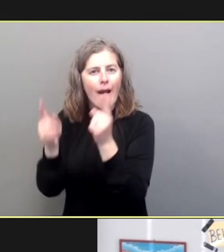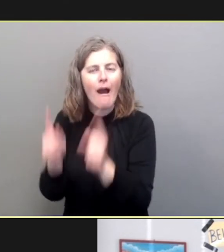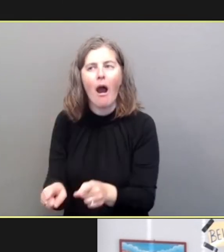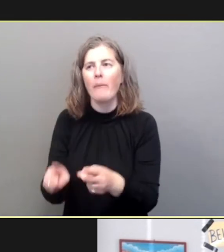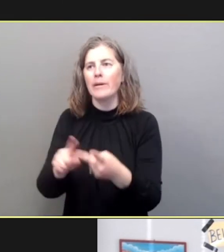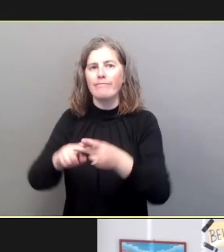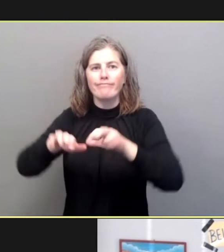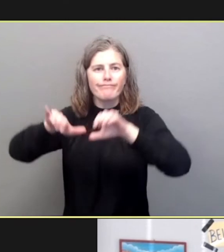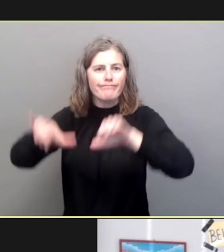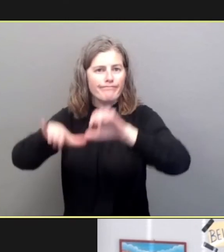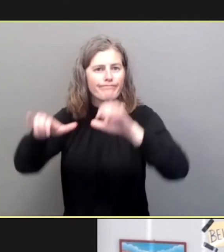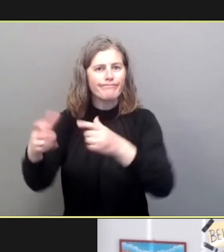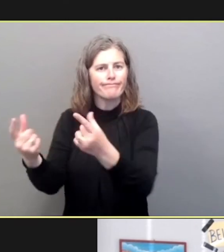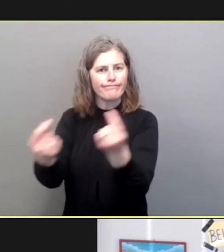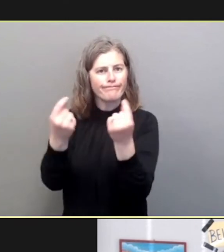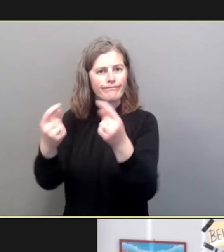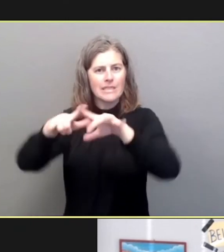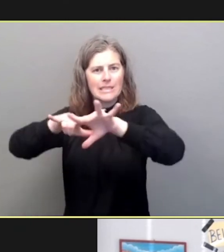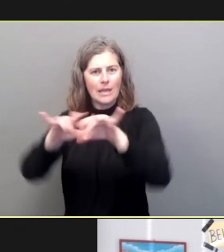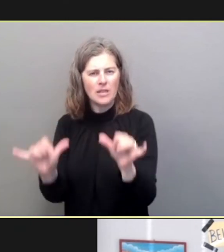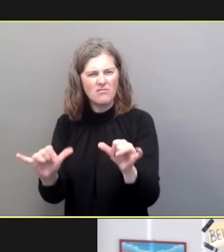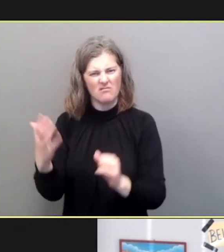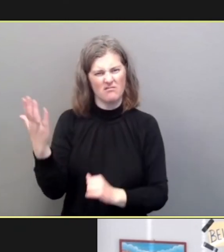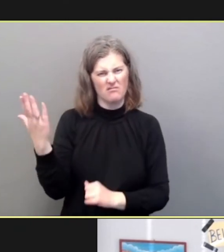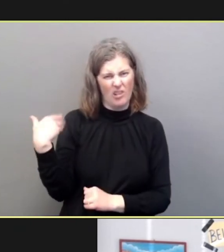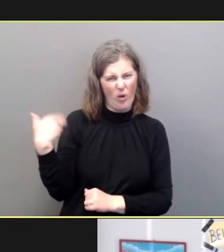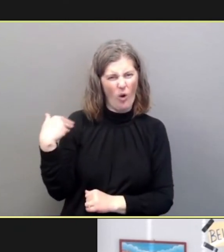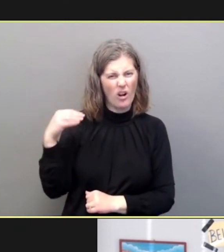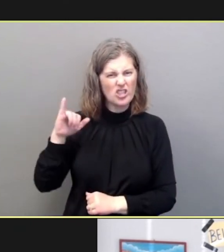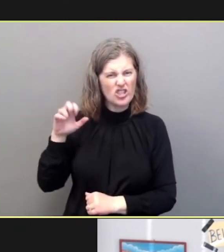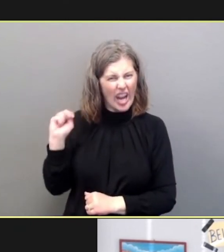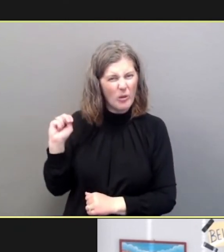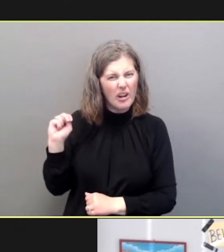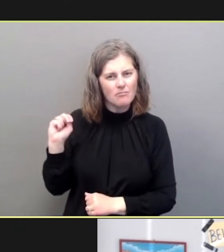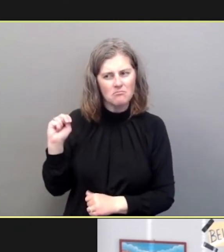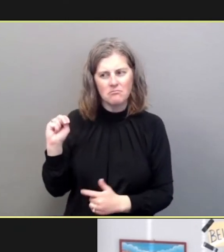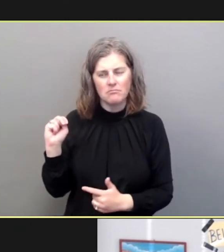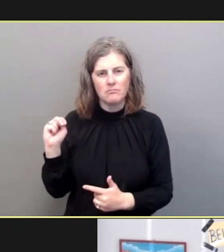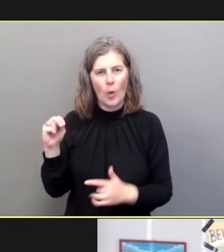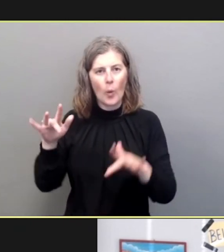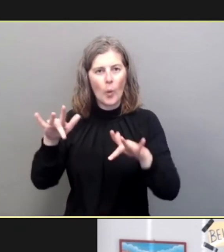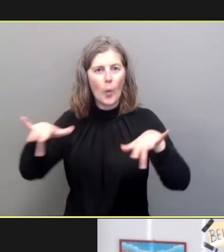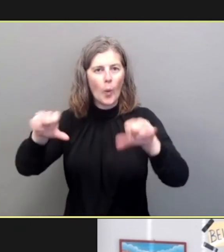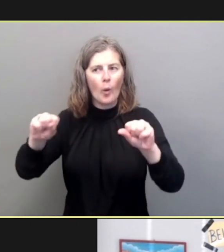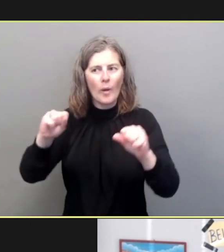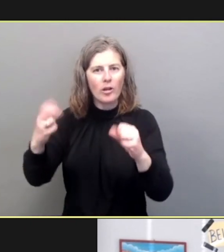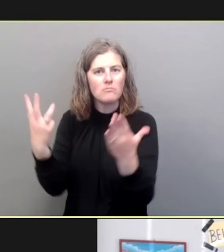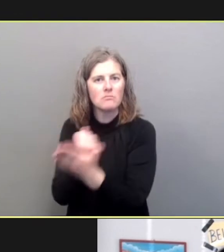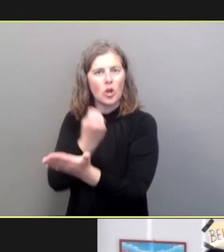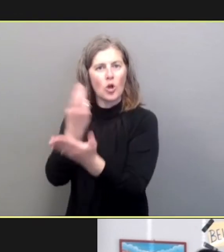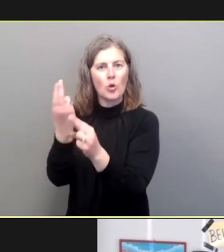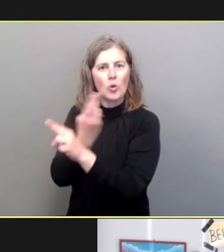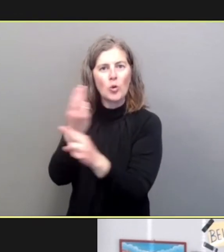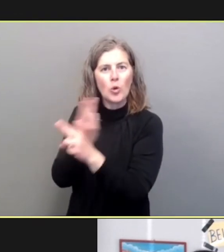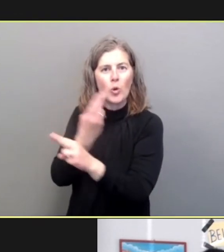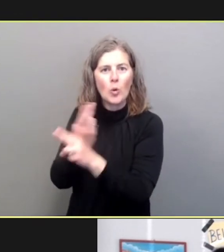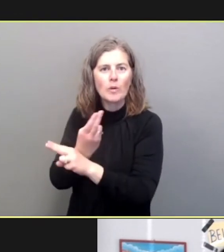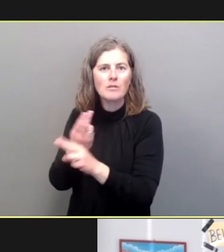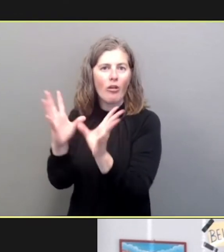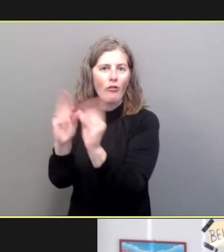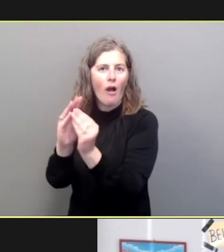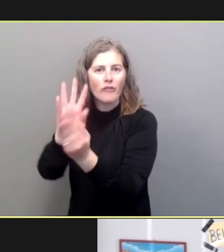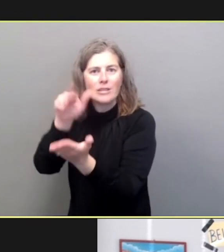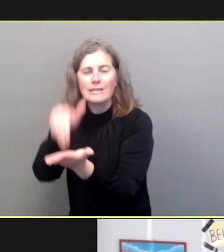there's activities. So before things opened up, we were able to use like Expo and the conference centers